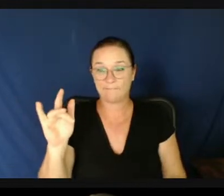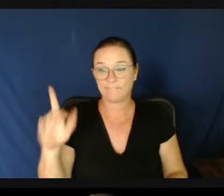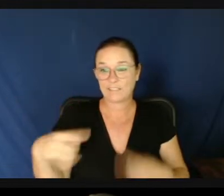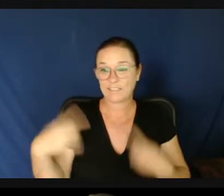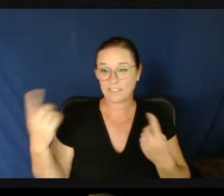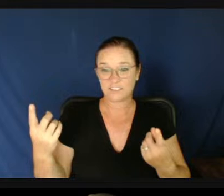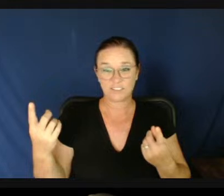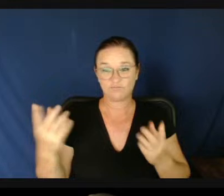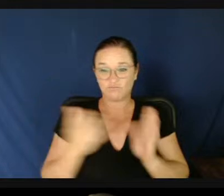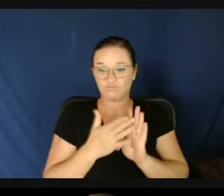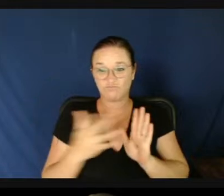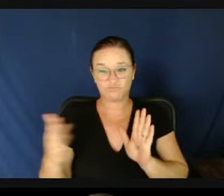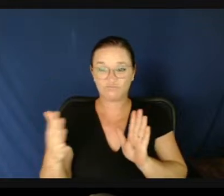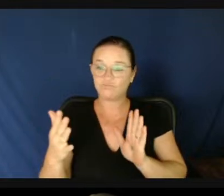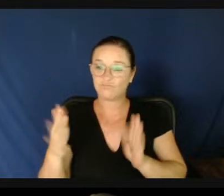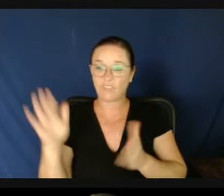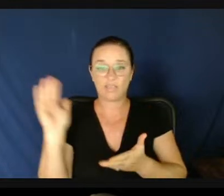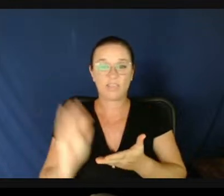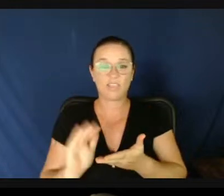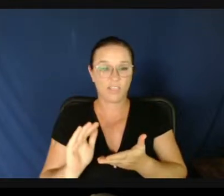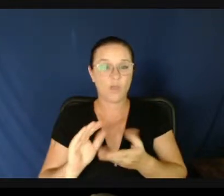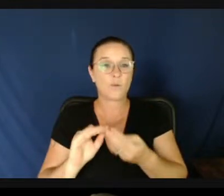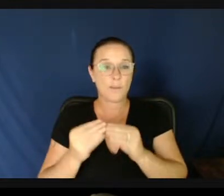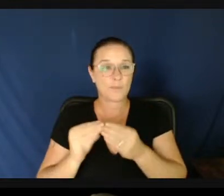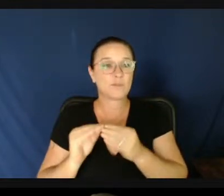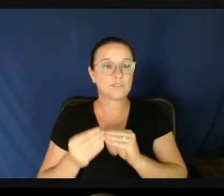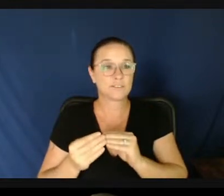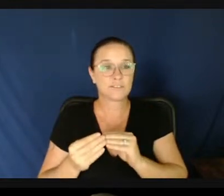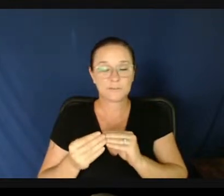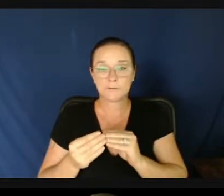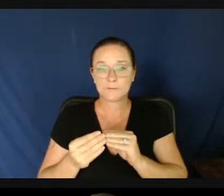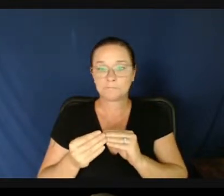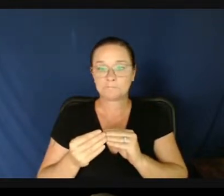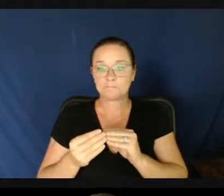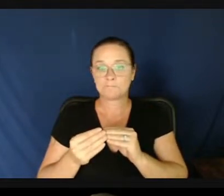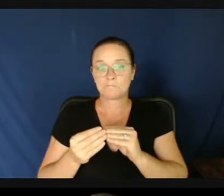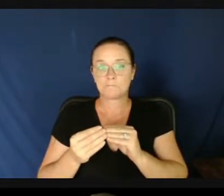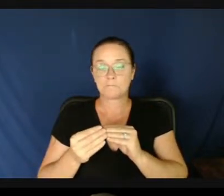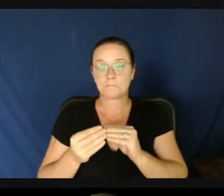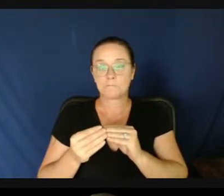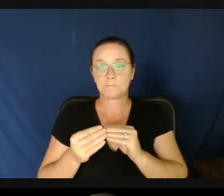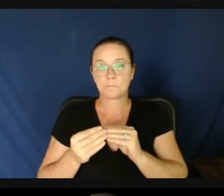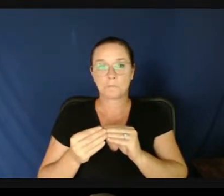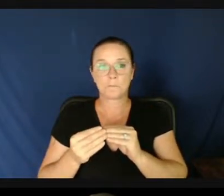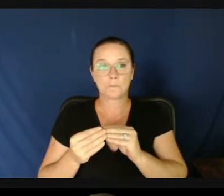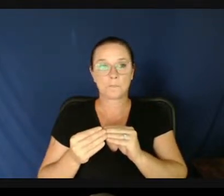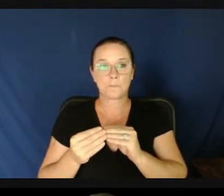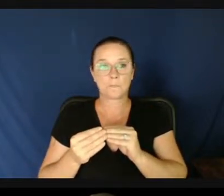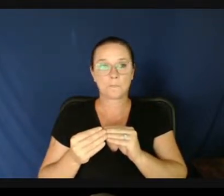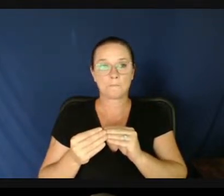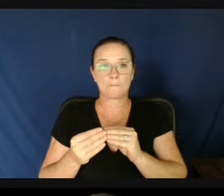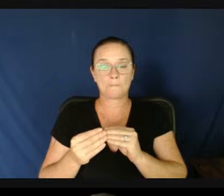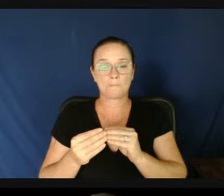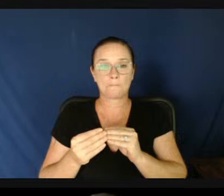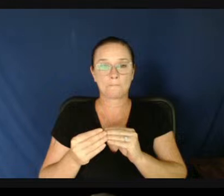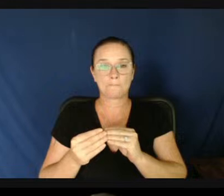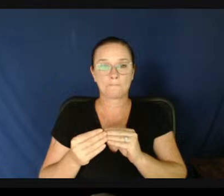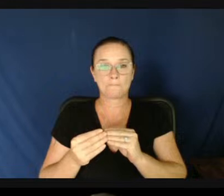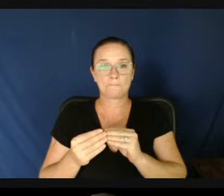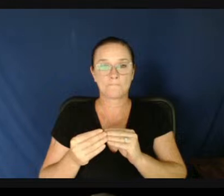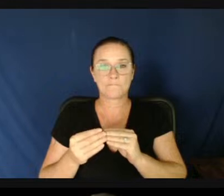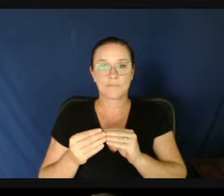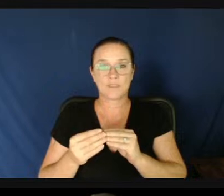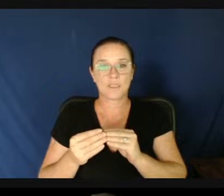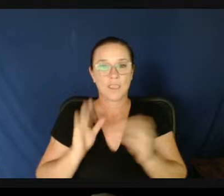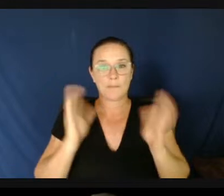been pretty low counts across the board compared to what we've seen the previous part of the last